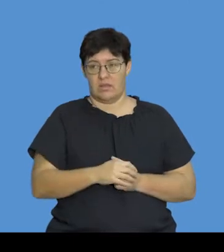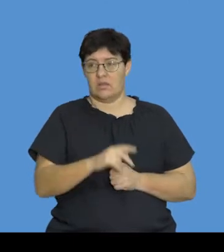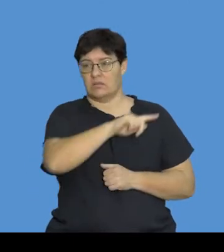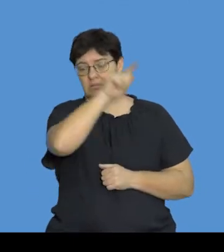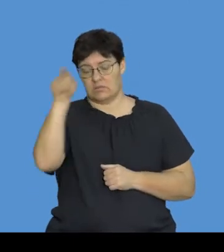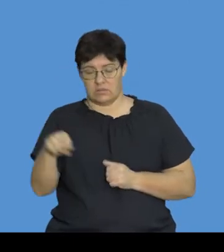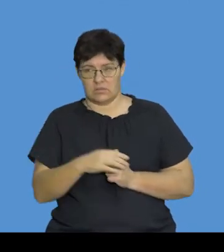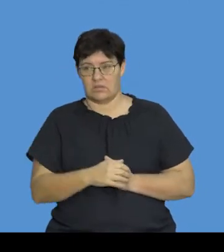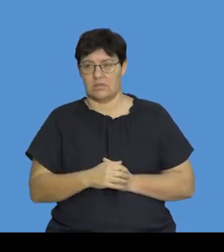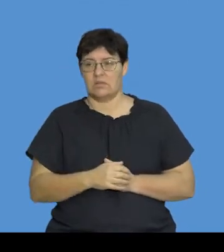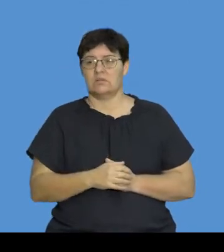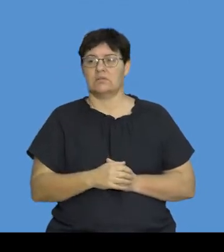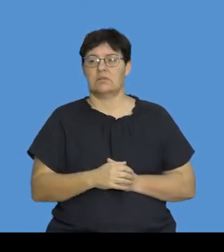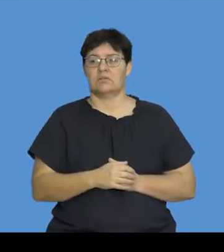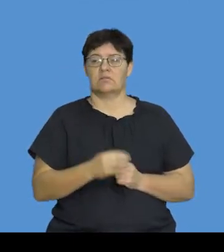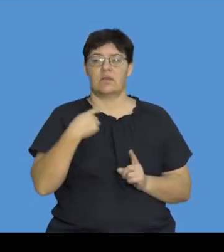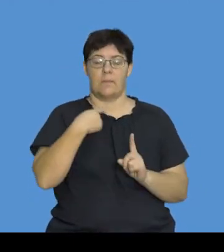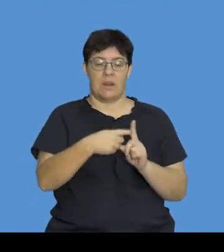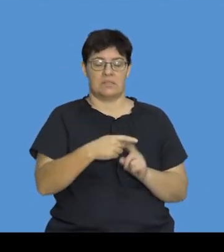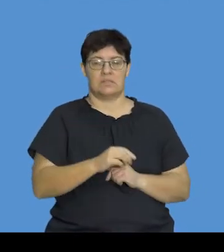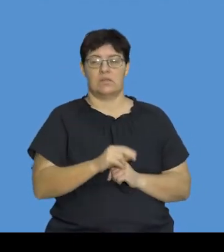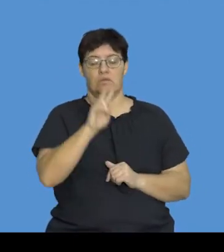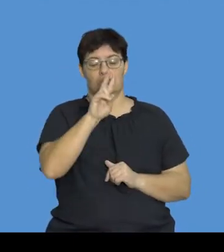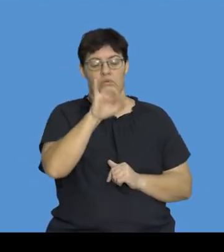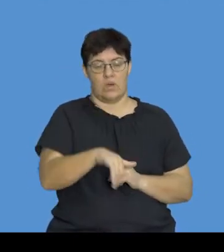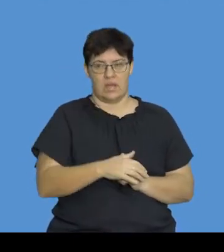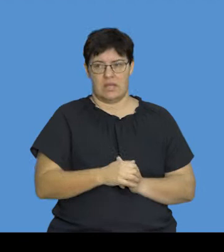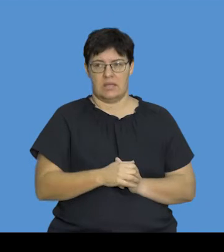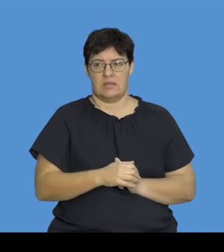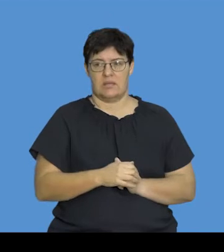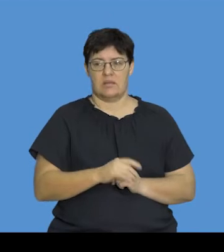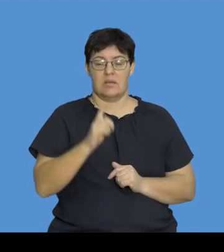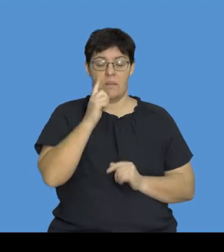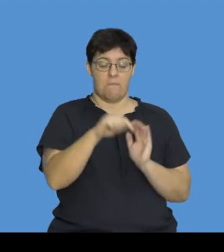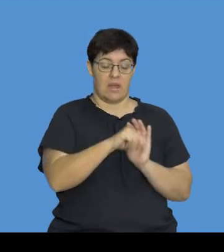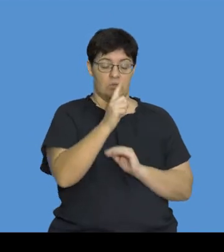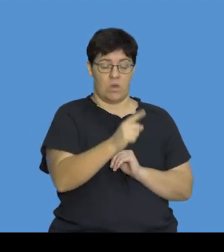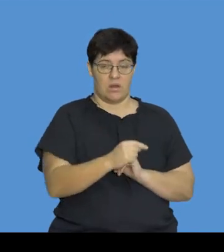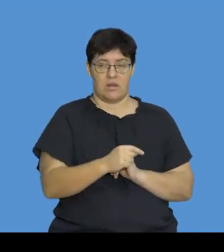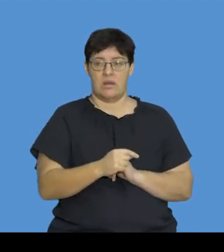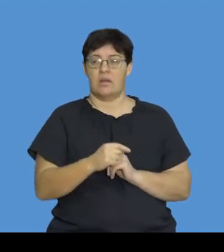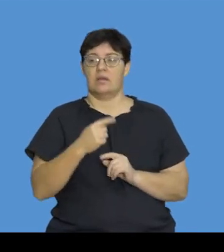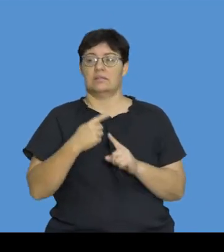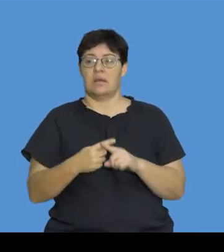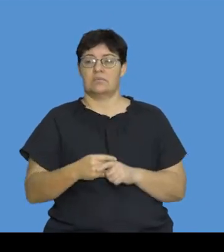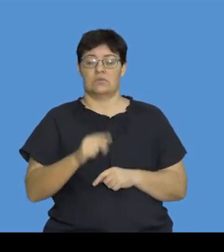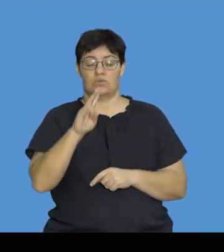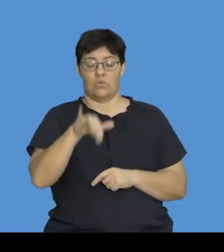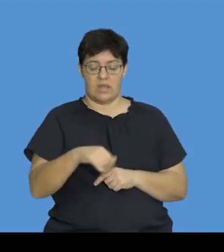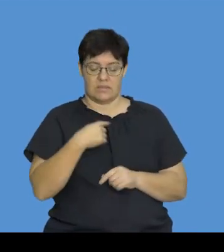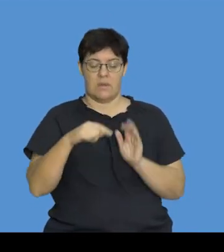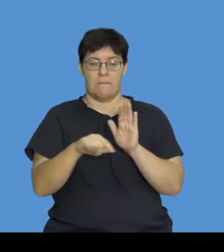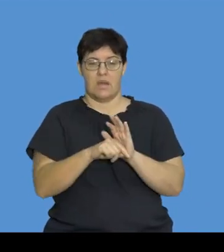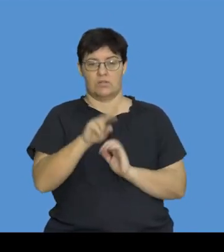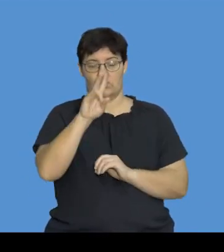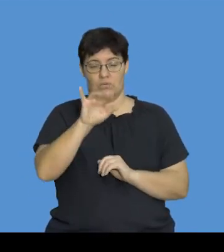2y multiplied by the 1 there will be plus 2y, and then minus 1 multiplied by the 2y will